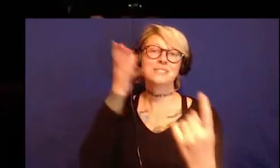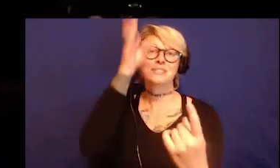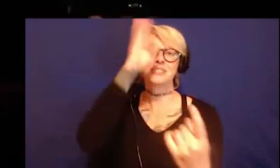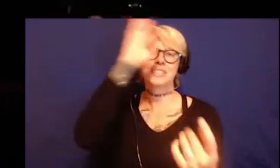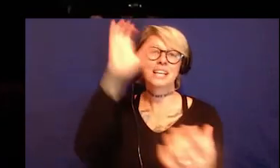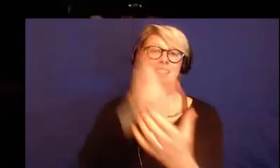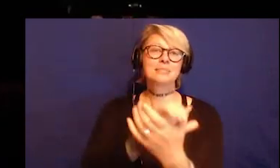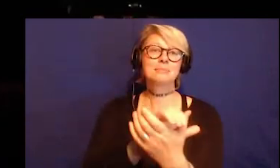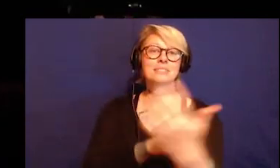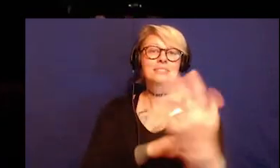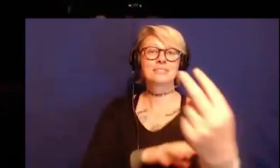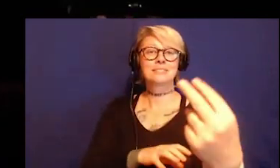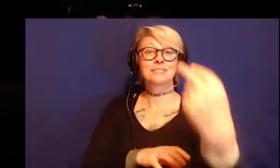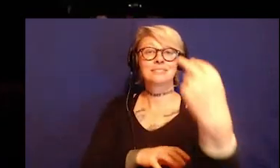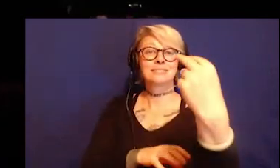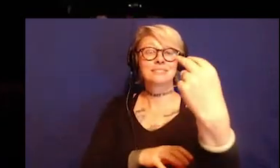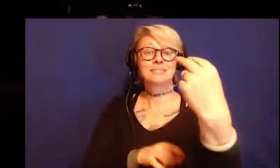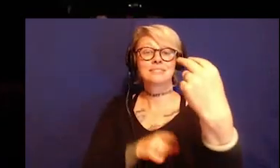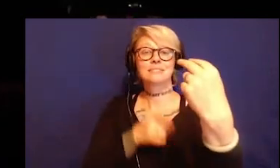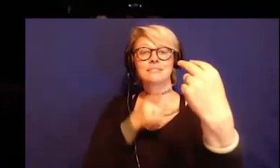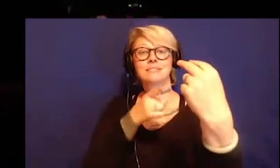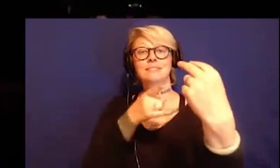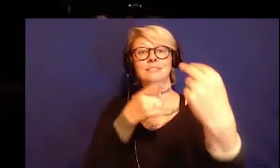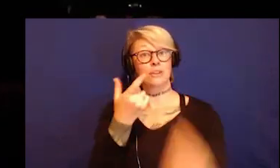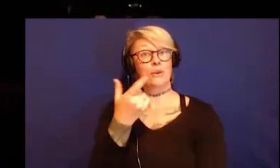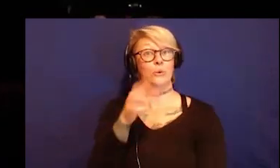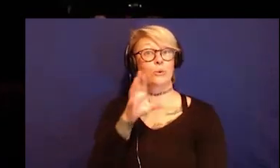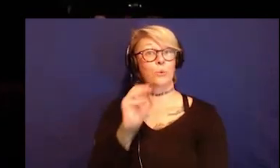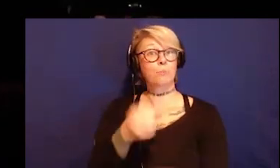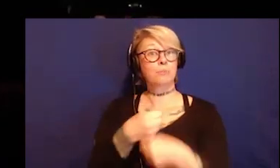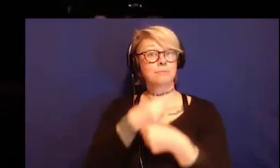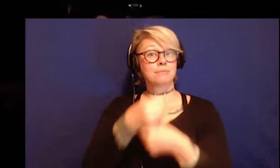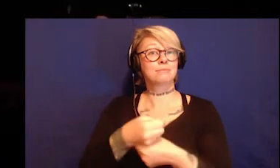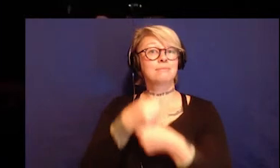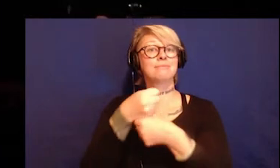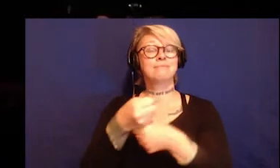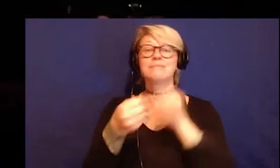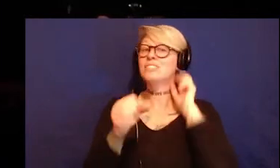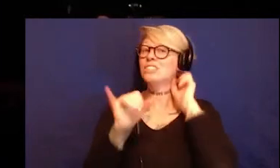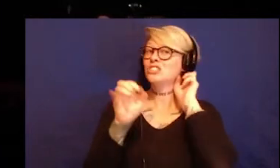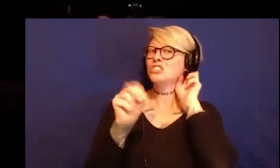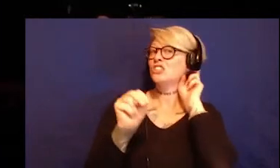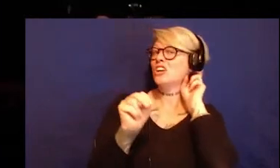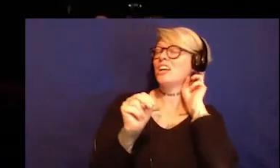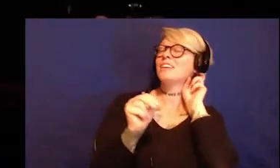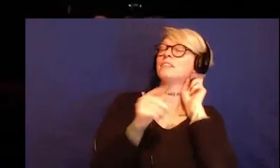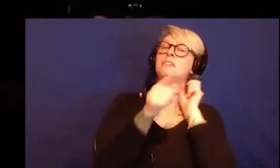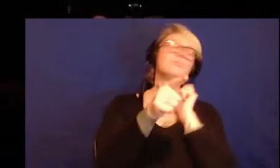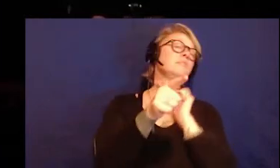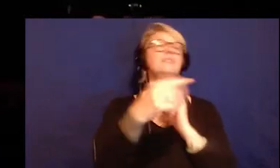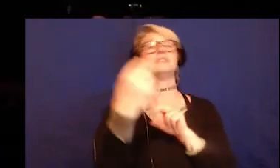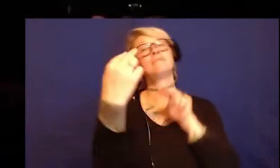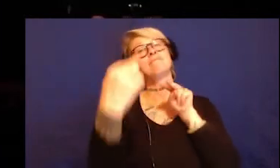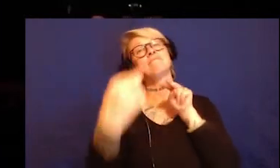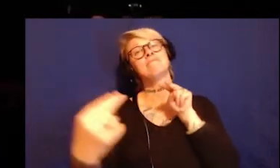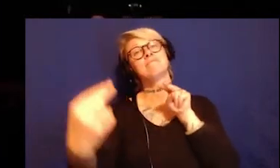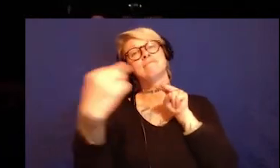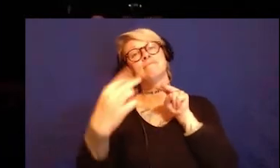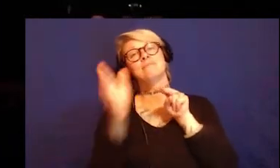Facing her from the altar, the groom, Hudson Jean, 32, is gazing at his future